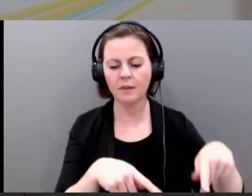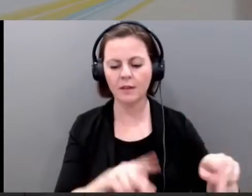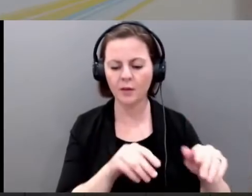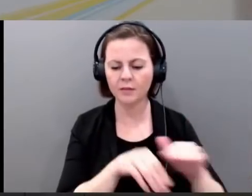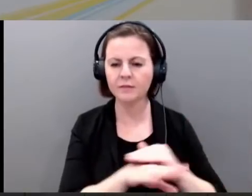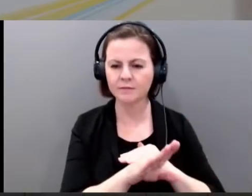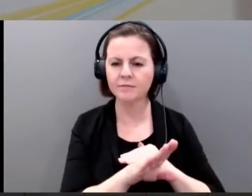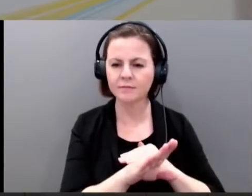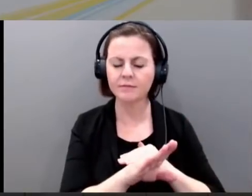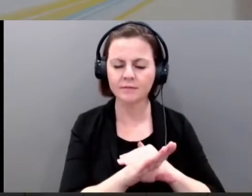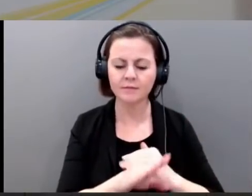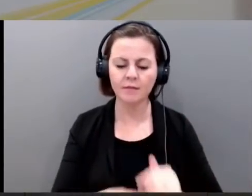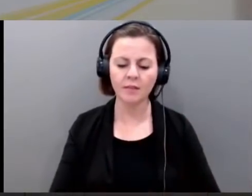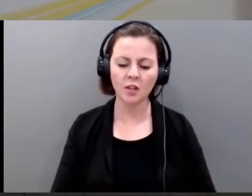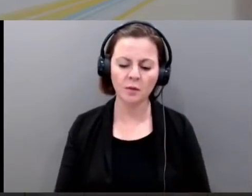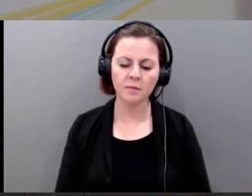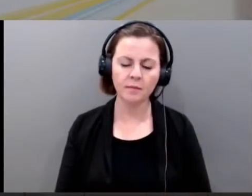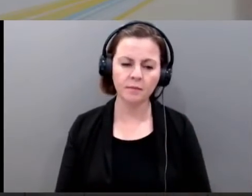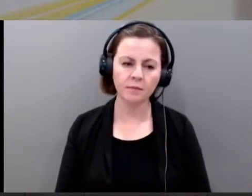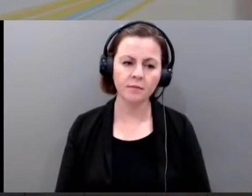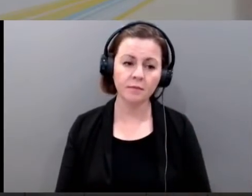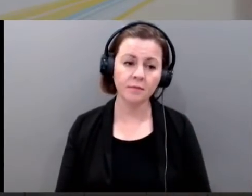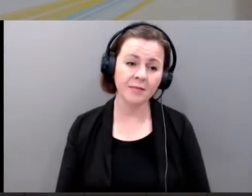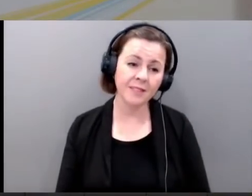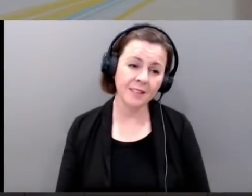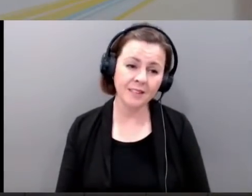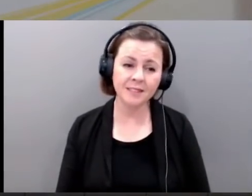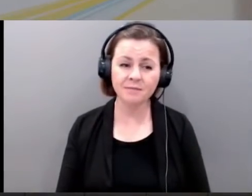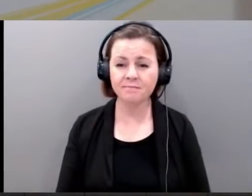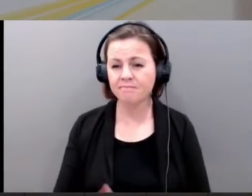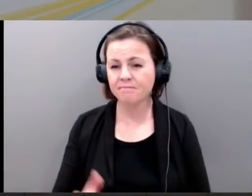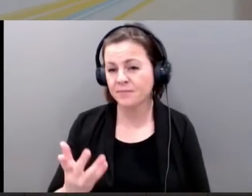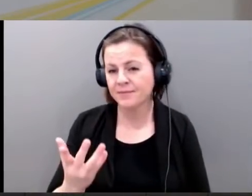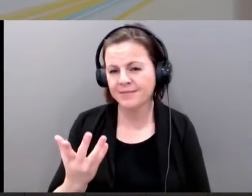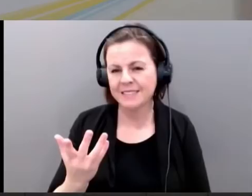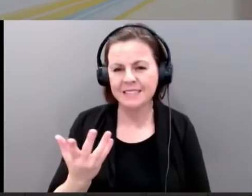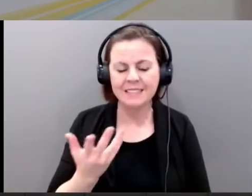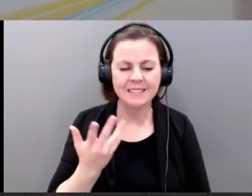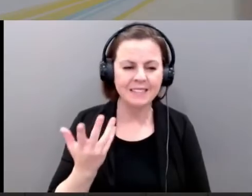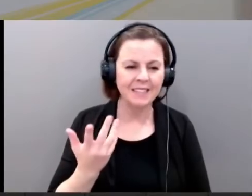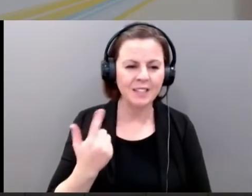So I think we would be thinking what